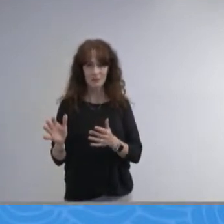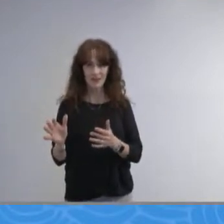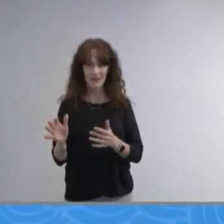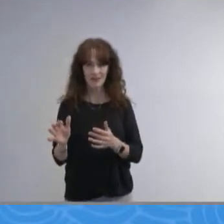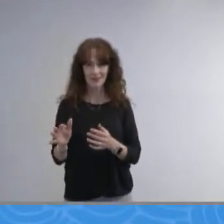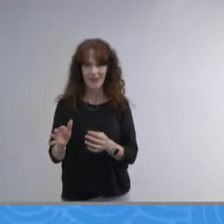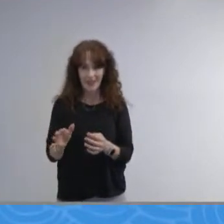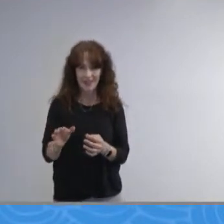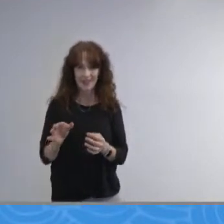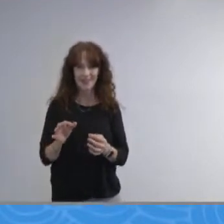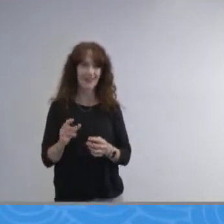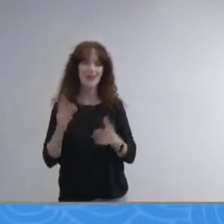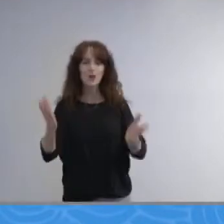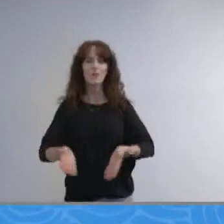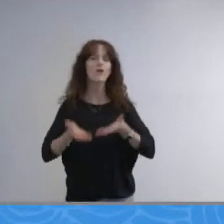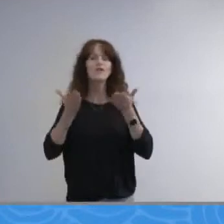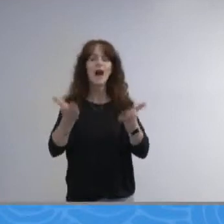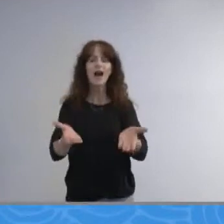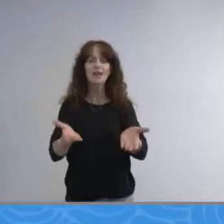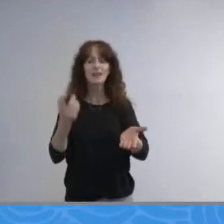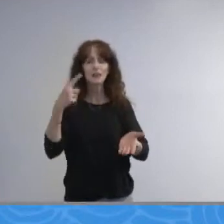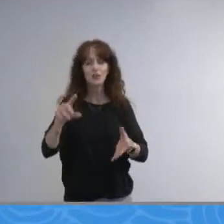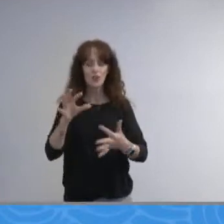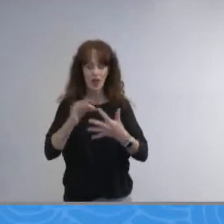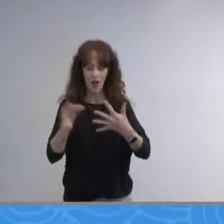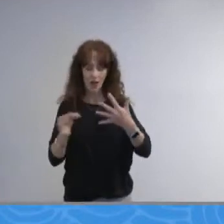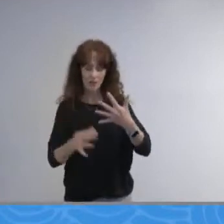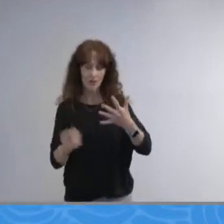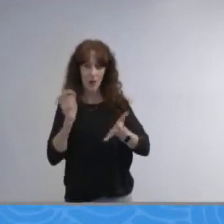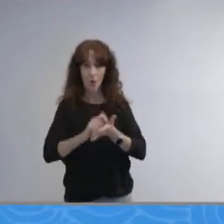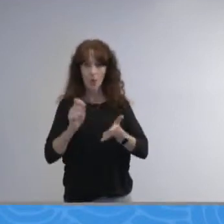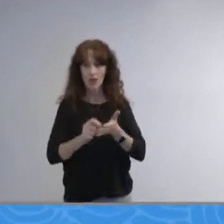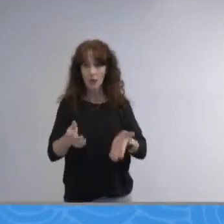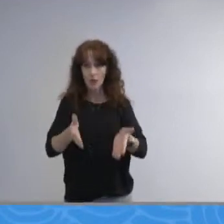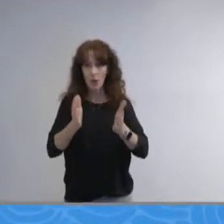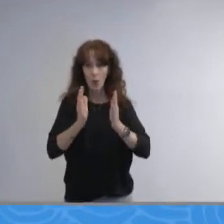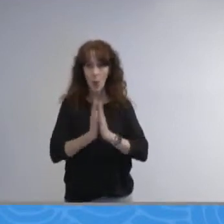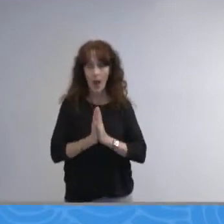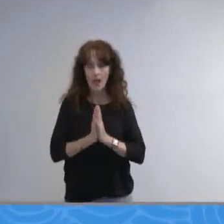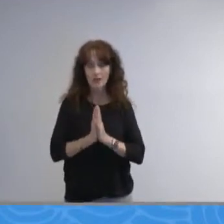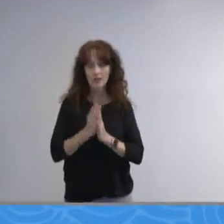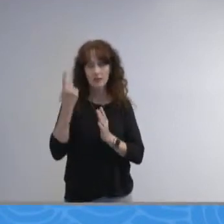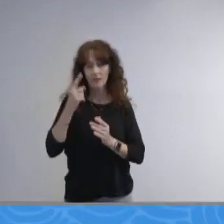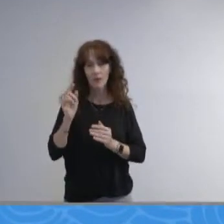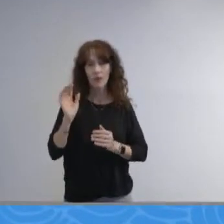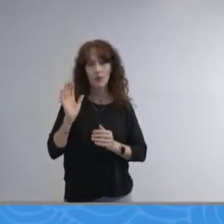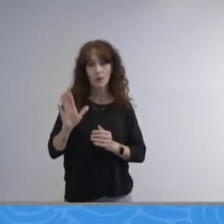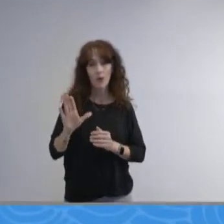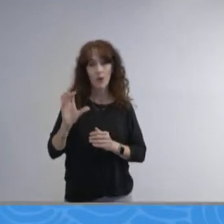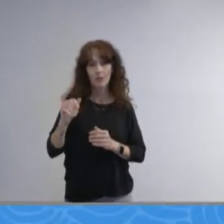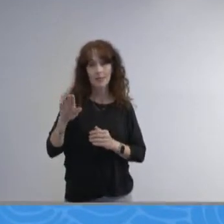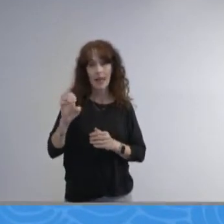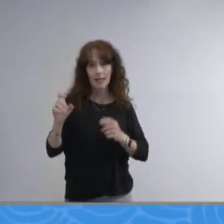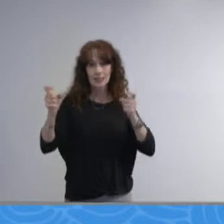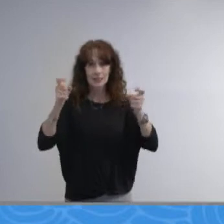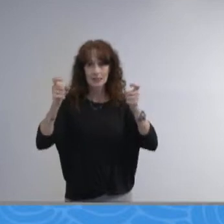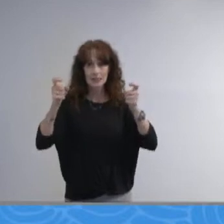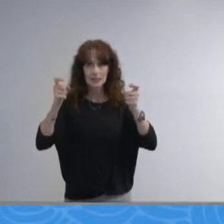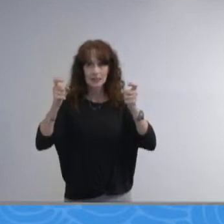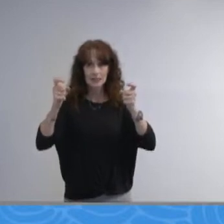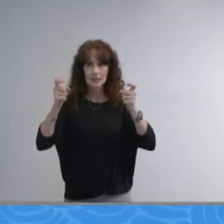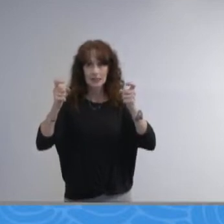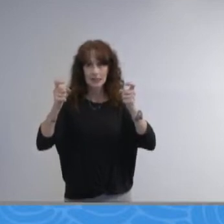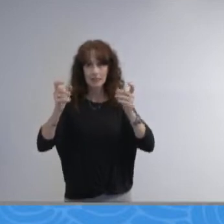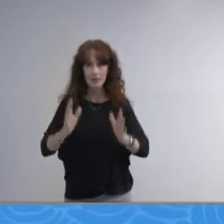If they haven't provided it to you, you know, the option here would be to make a written request for it to your case,